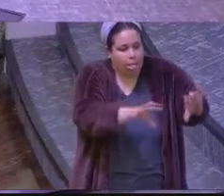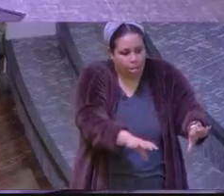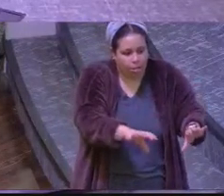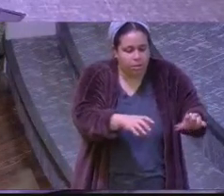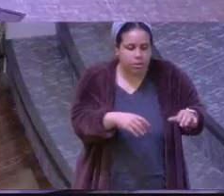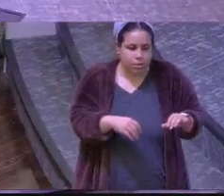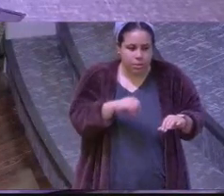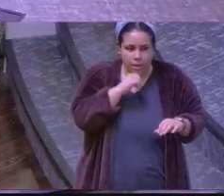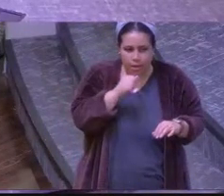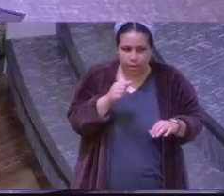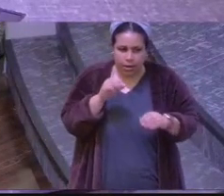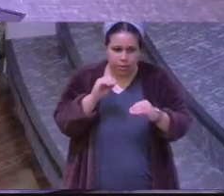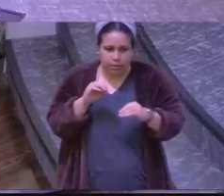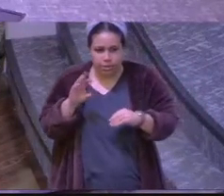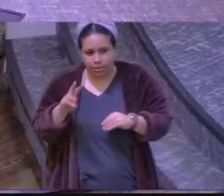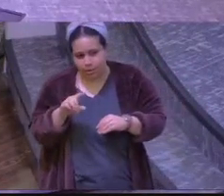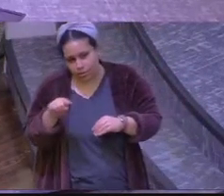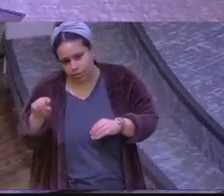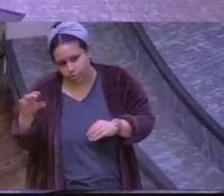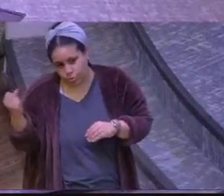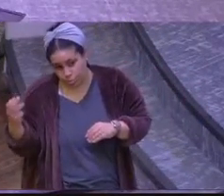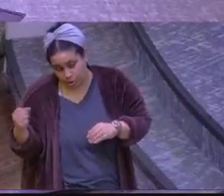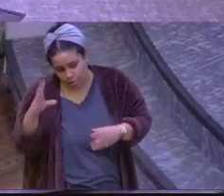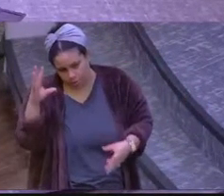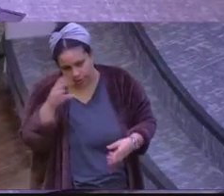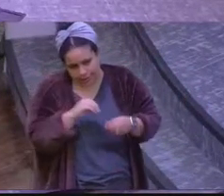12. Gotcha. And